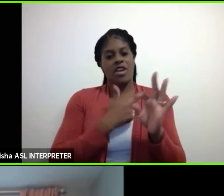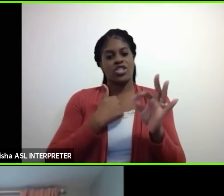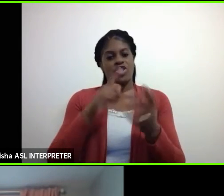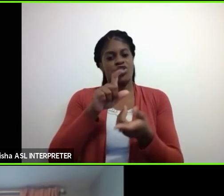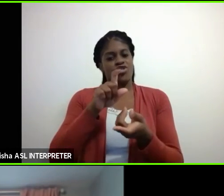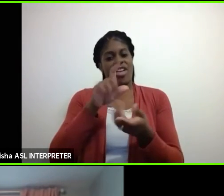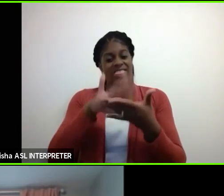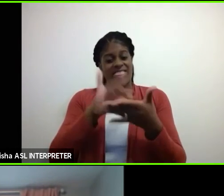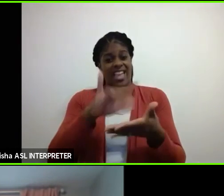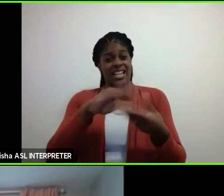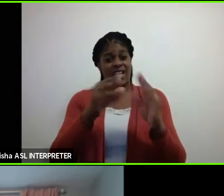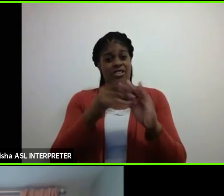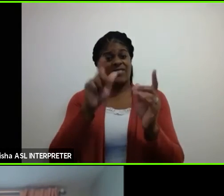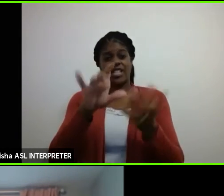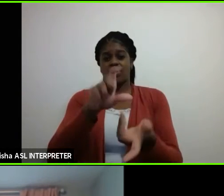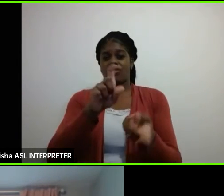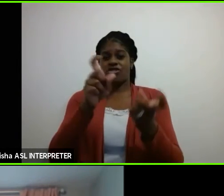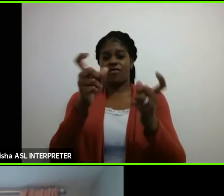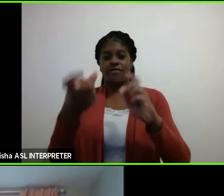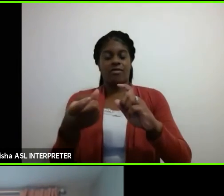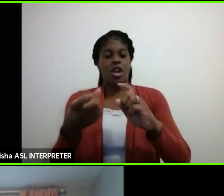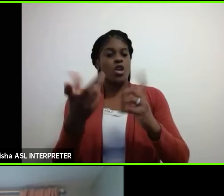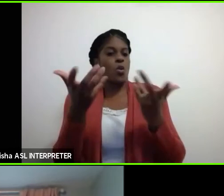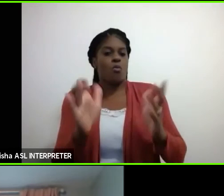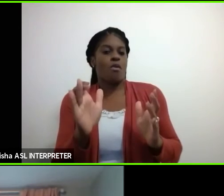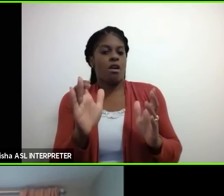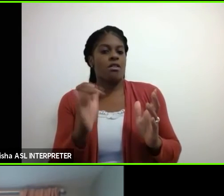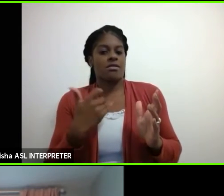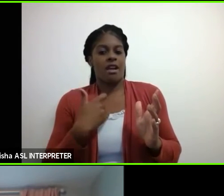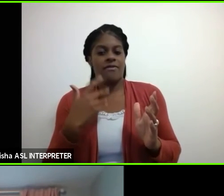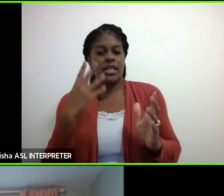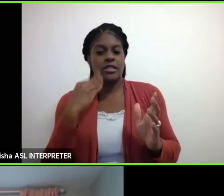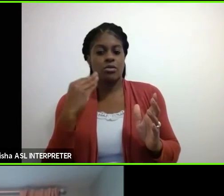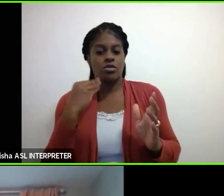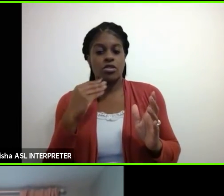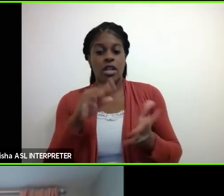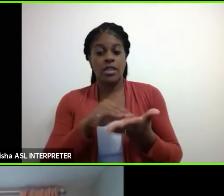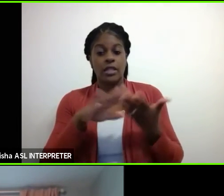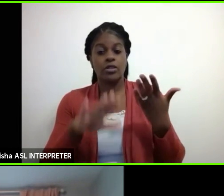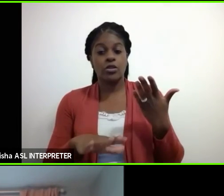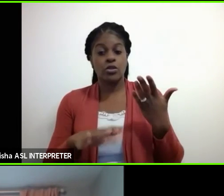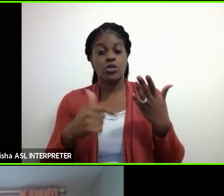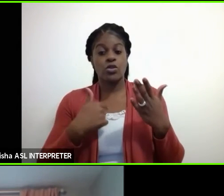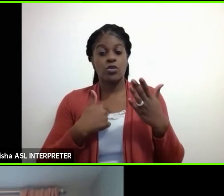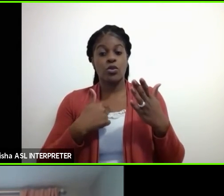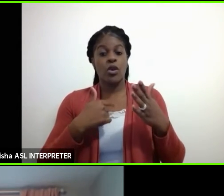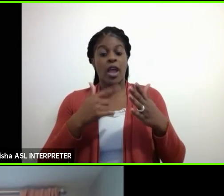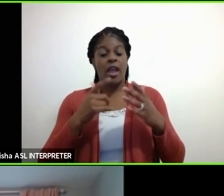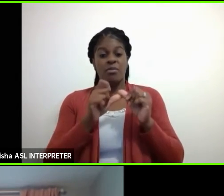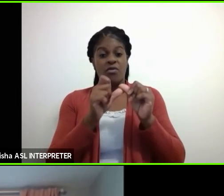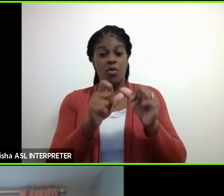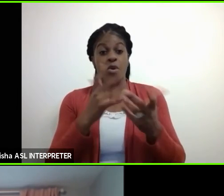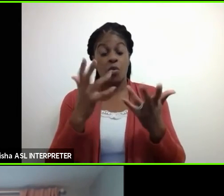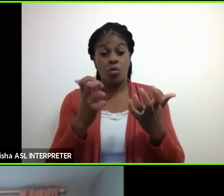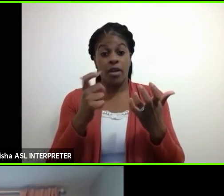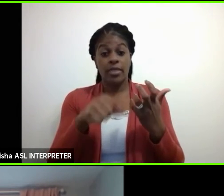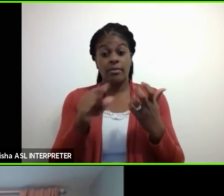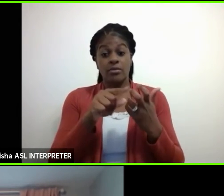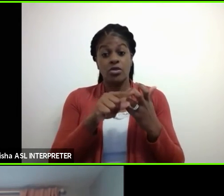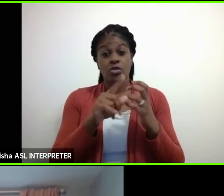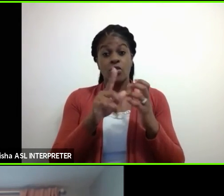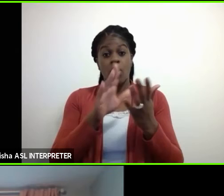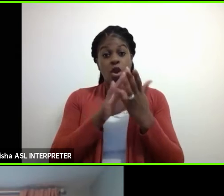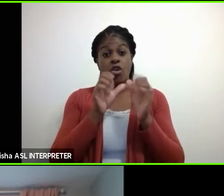make sure that that's not the experience that students have moving forward as we shape the environment that we want them to grow in and learn